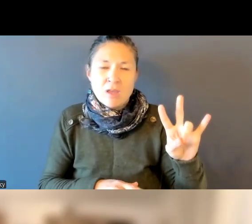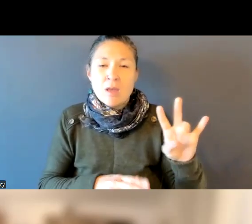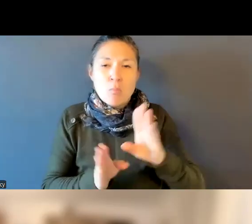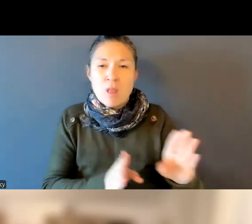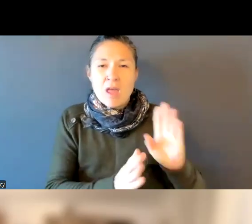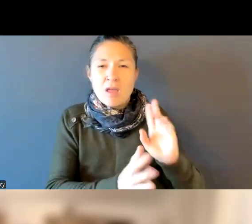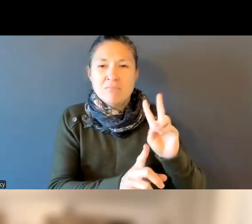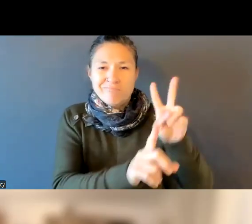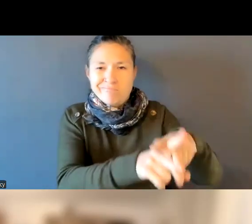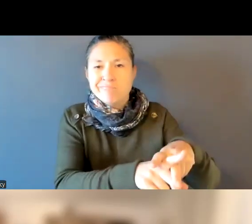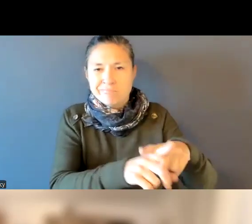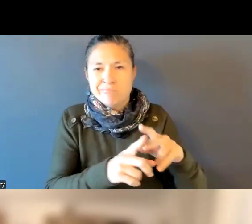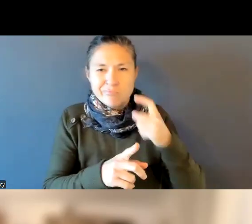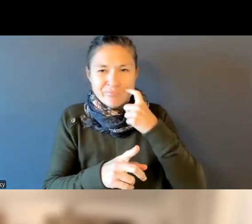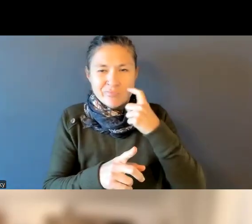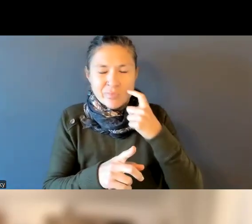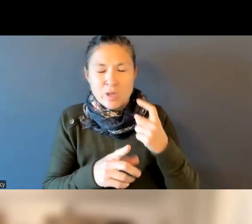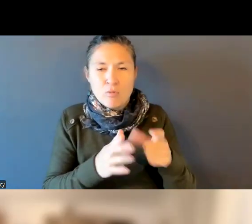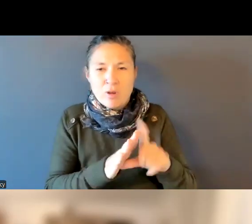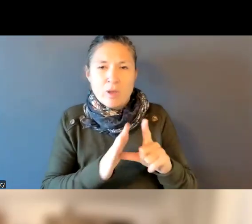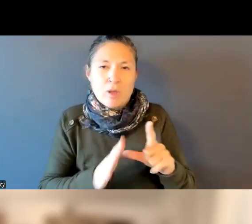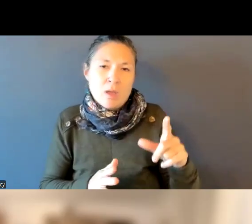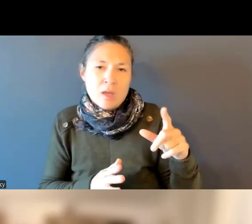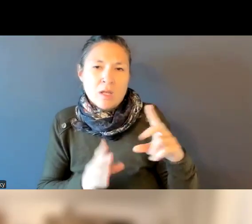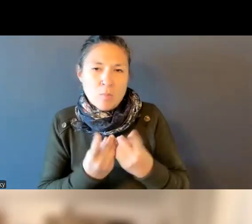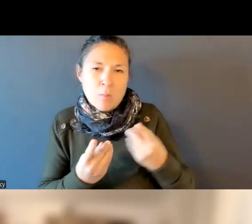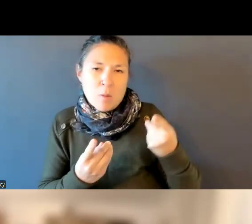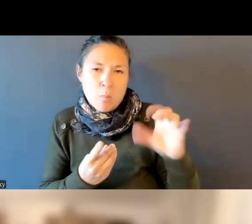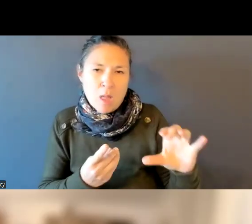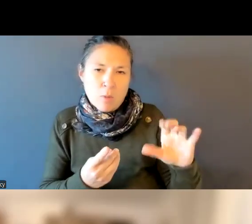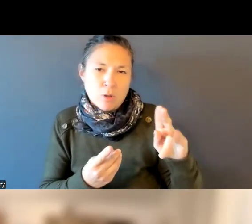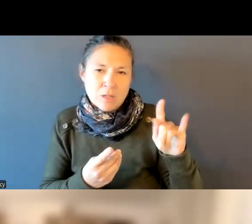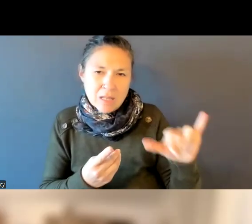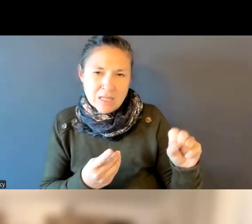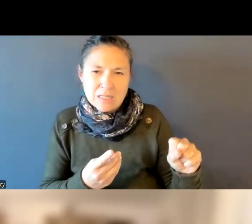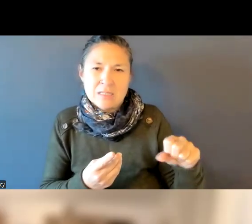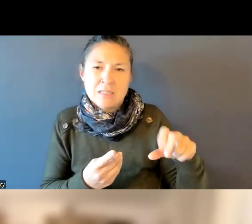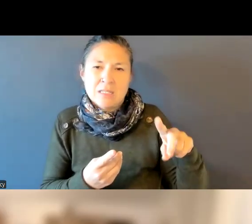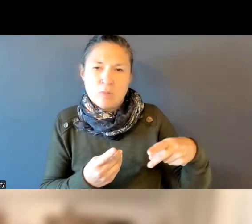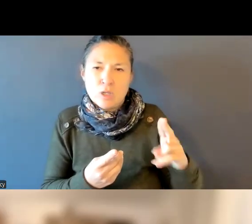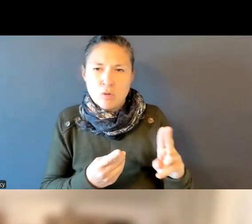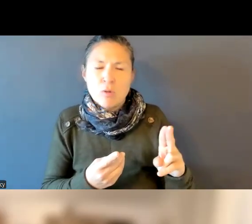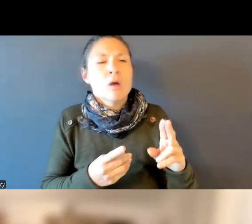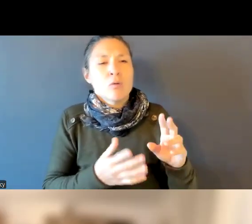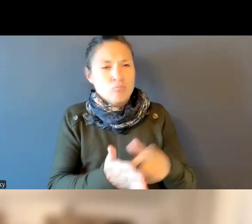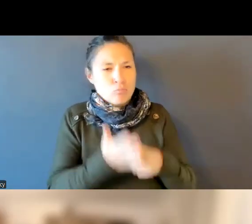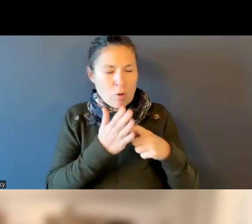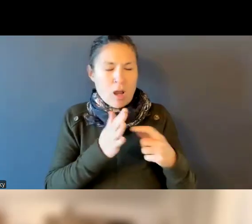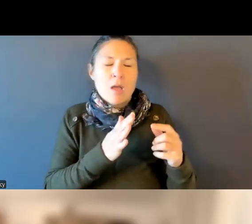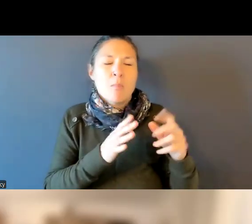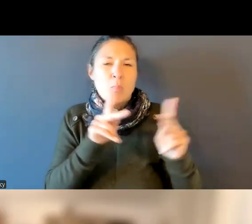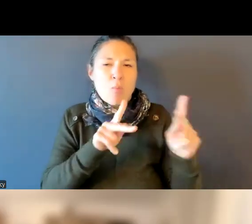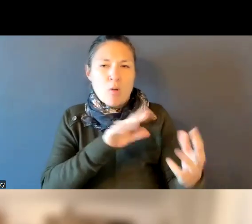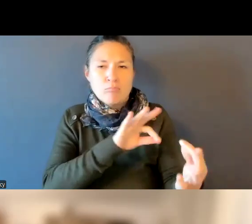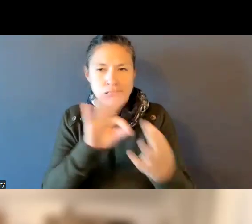Public Utilities. That's a process that includes public input as well. And that new